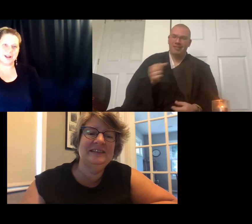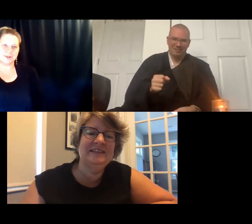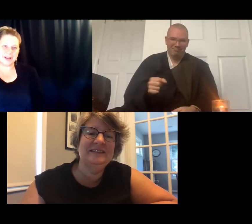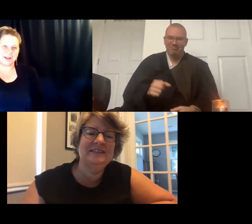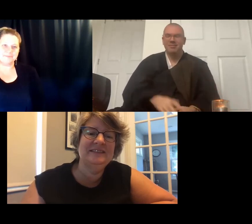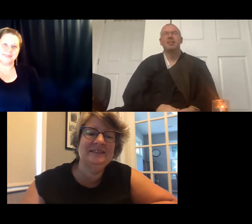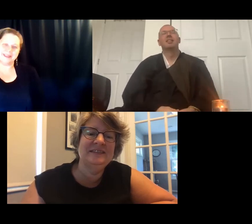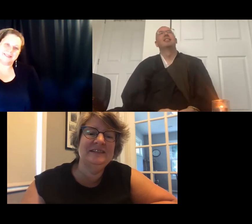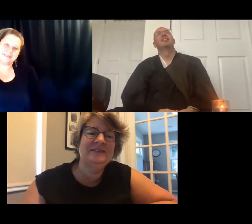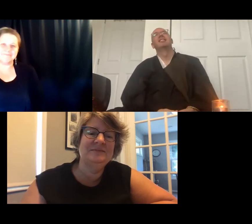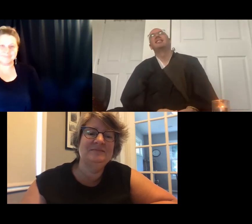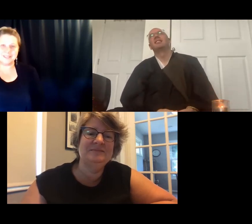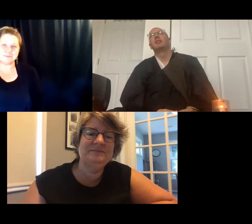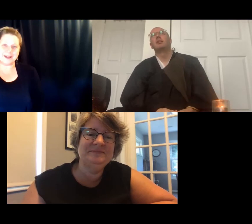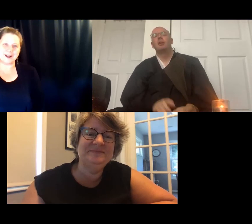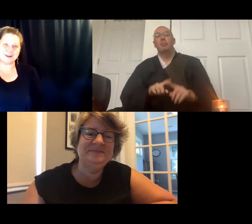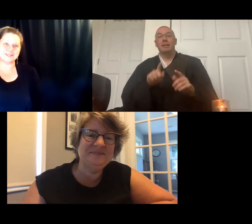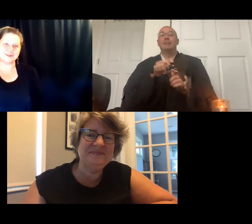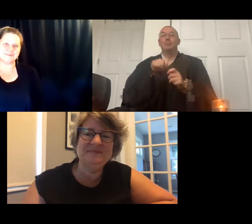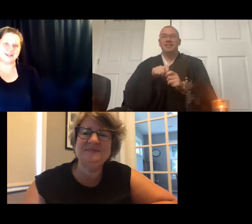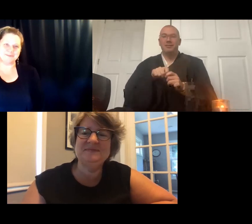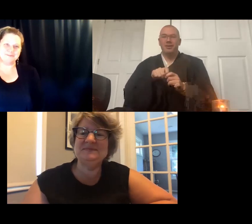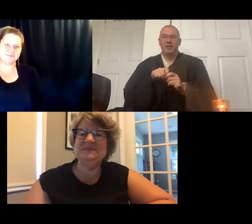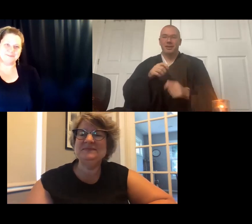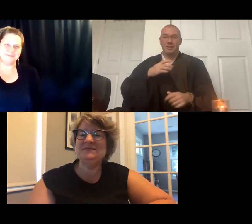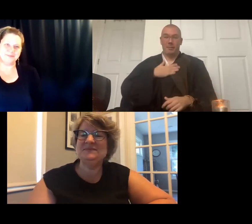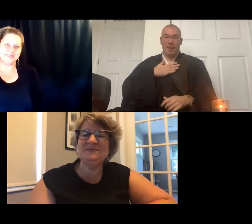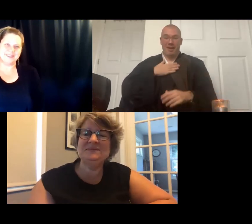That's where I grew up. And, my heart is from there.